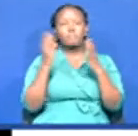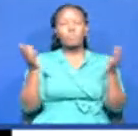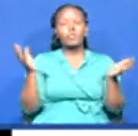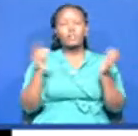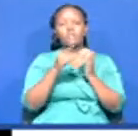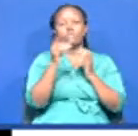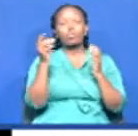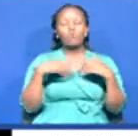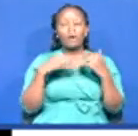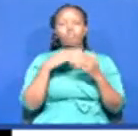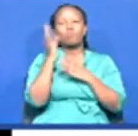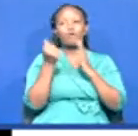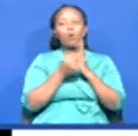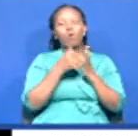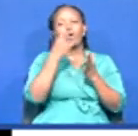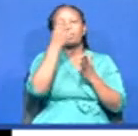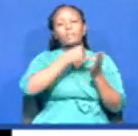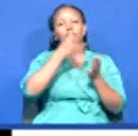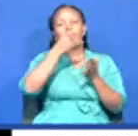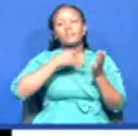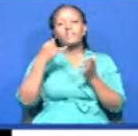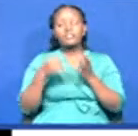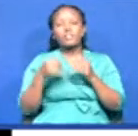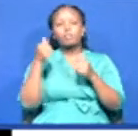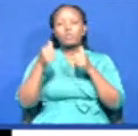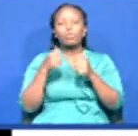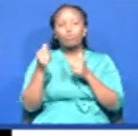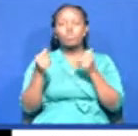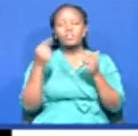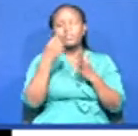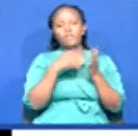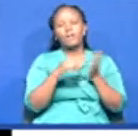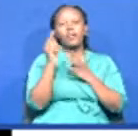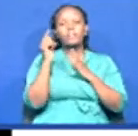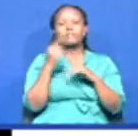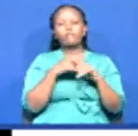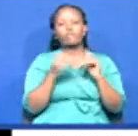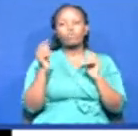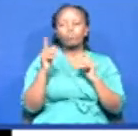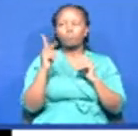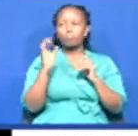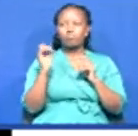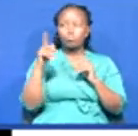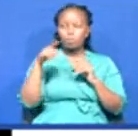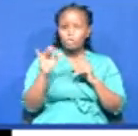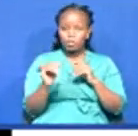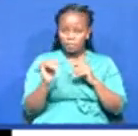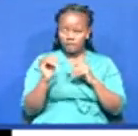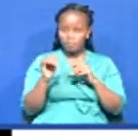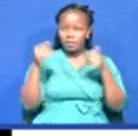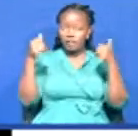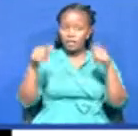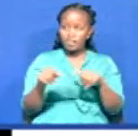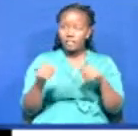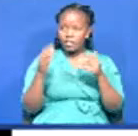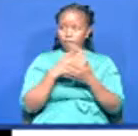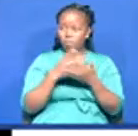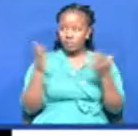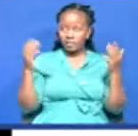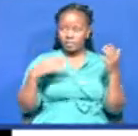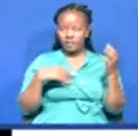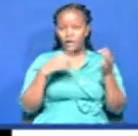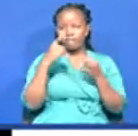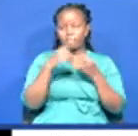design, which is an intellectual property right, again, from KIPI. So in the end, this particular product has three types of intellectual